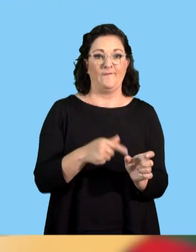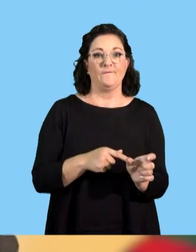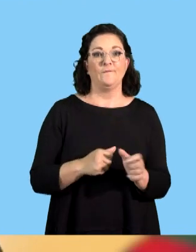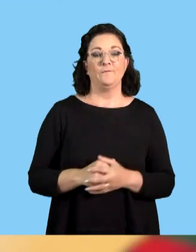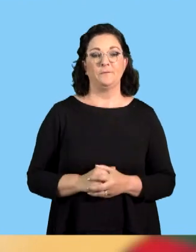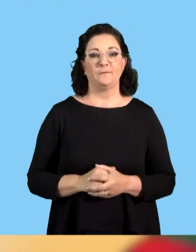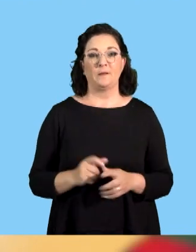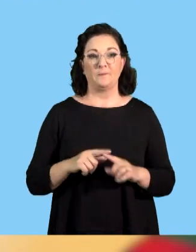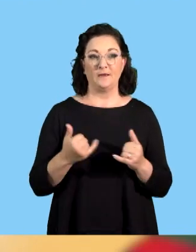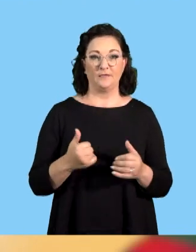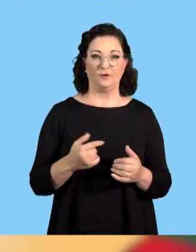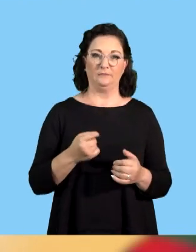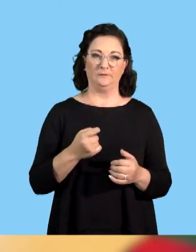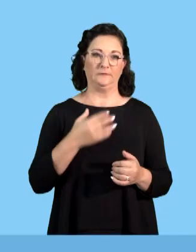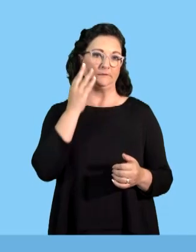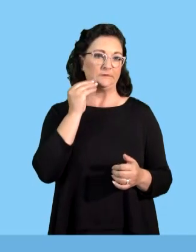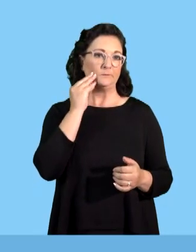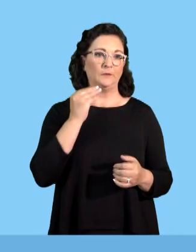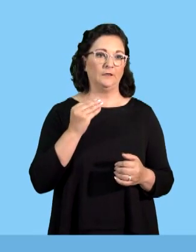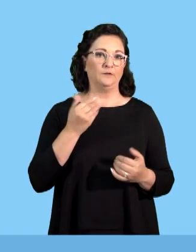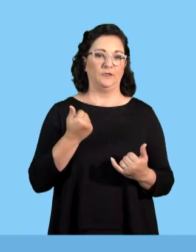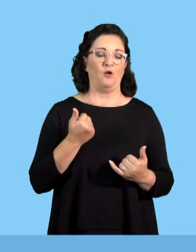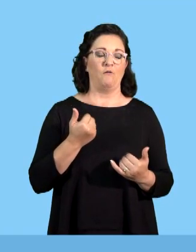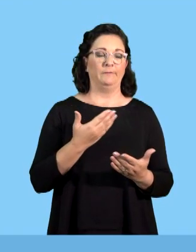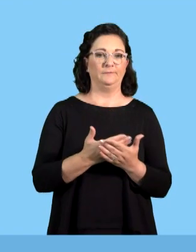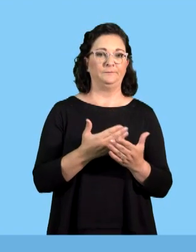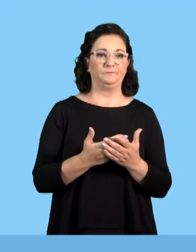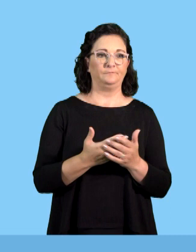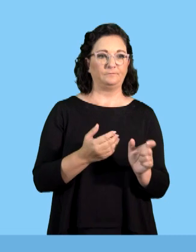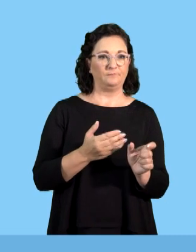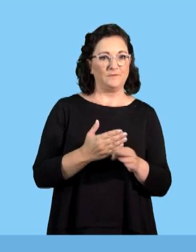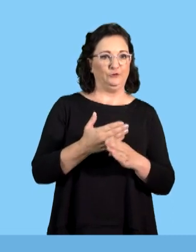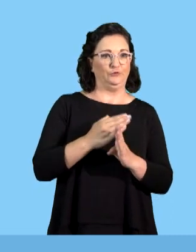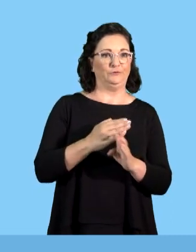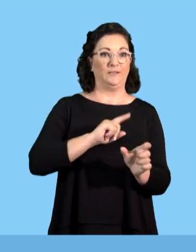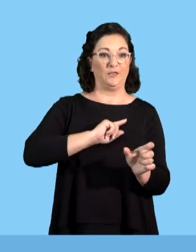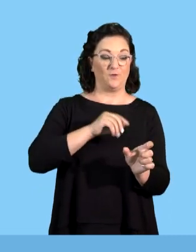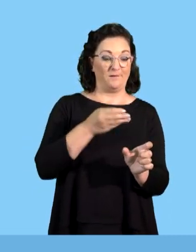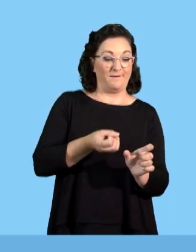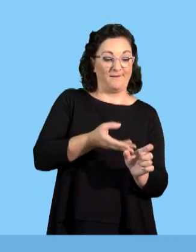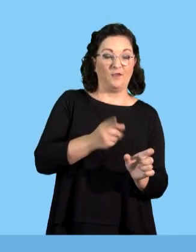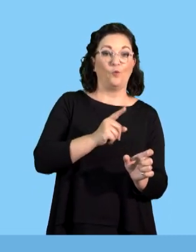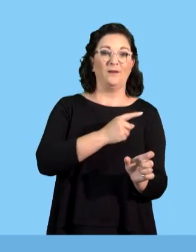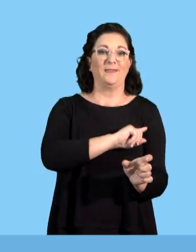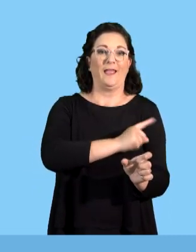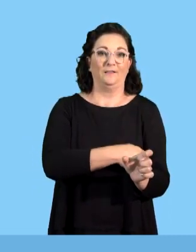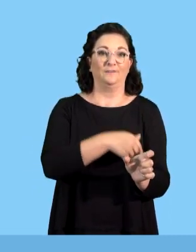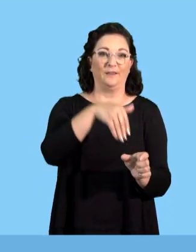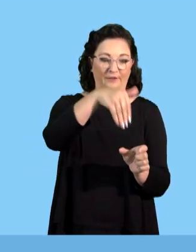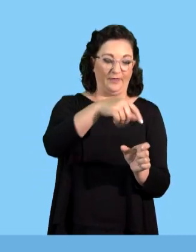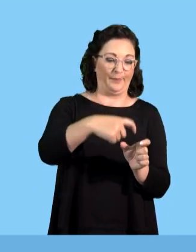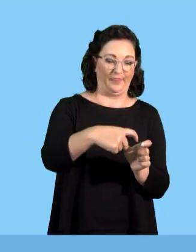energy. So as they're encountering the resistance within the resistor, they're going to transfer some of their energy to the